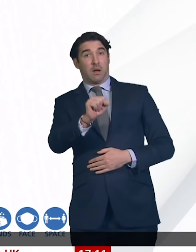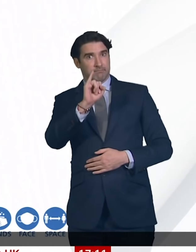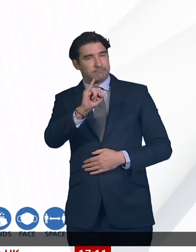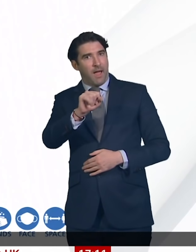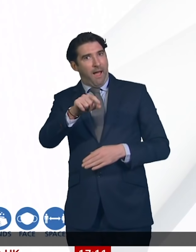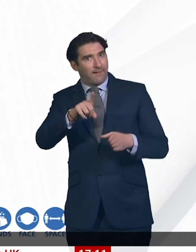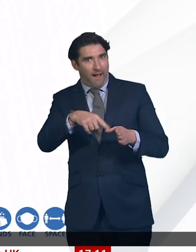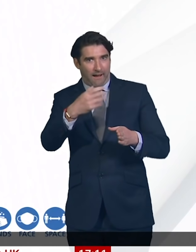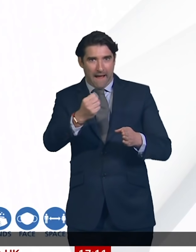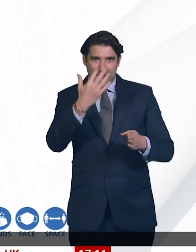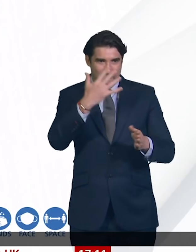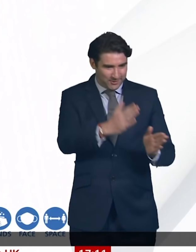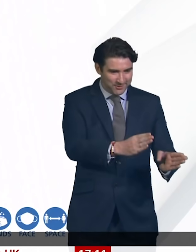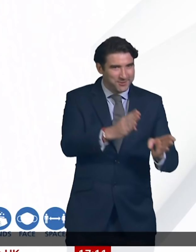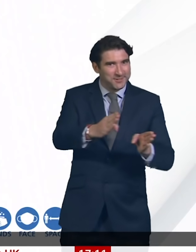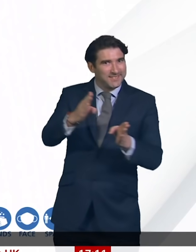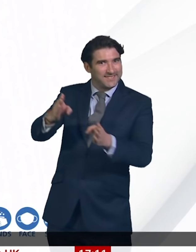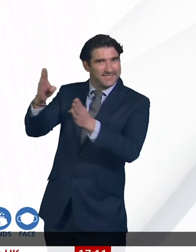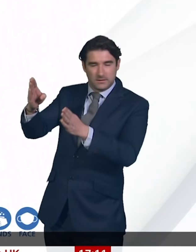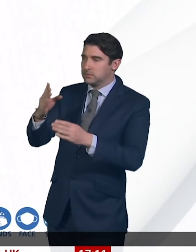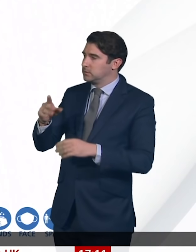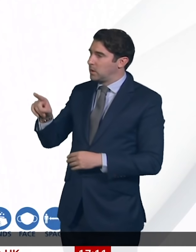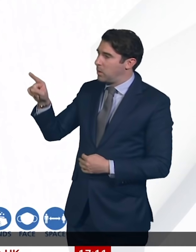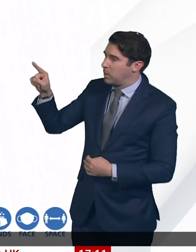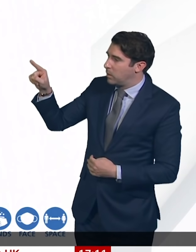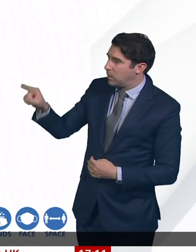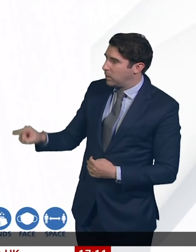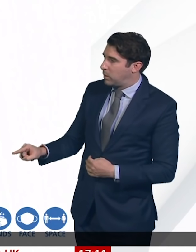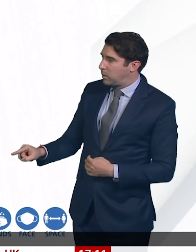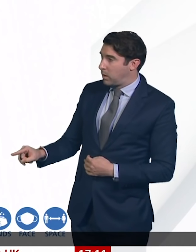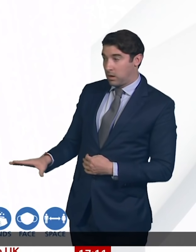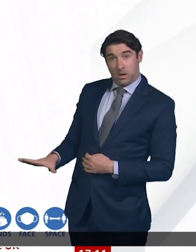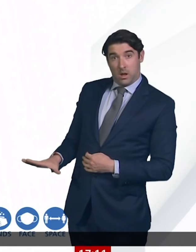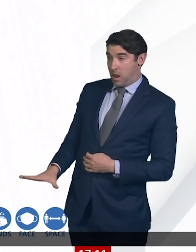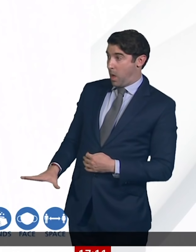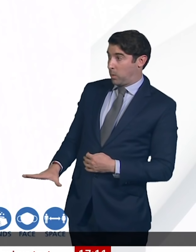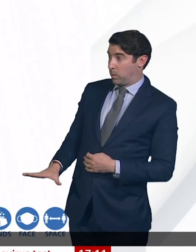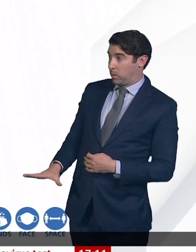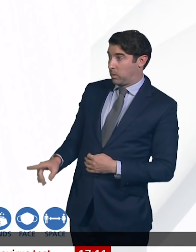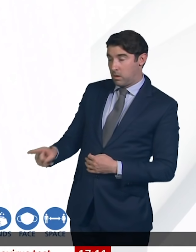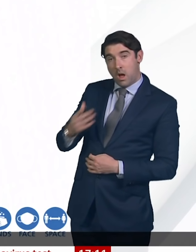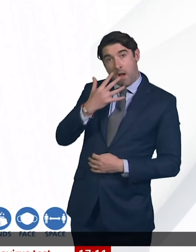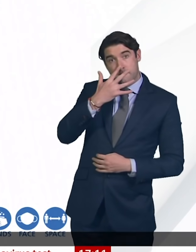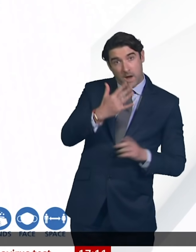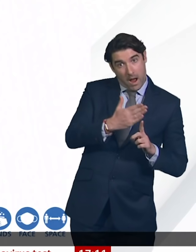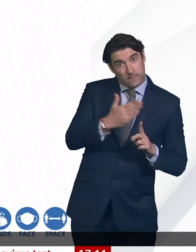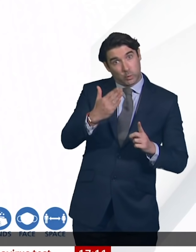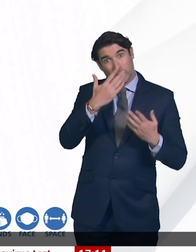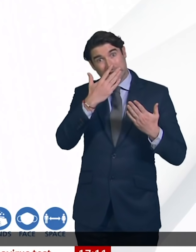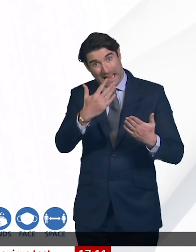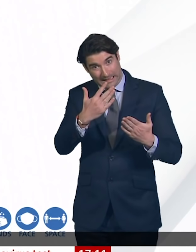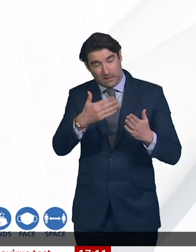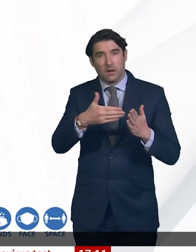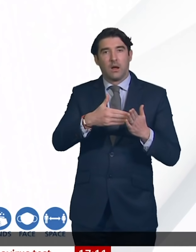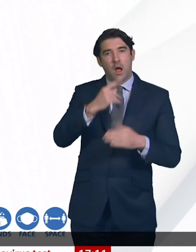dark blue and light blue colours, we have children 5 to 10 and 11